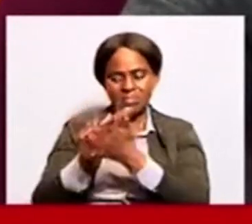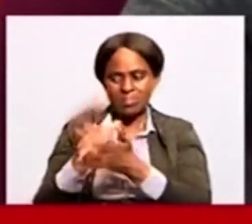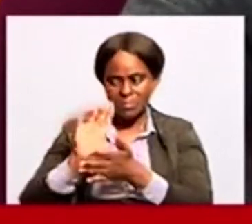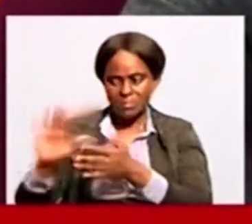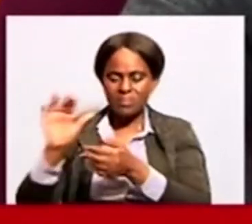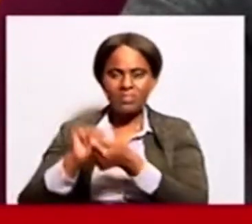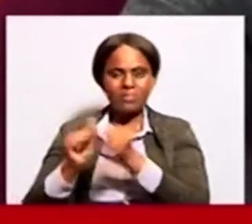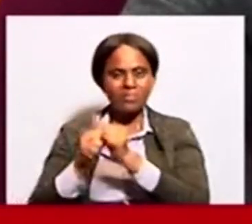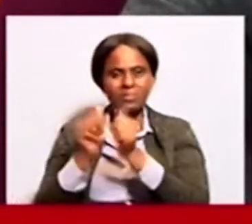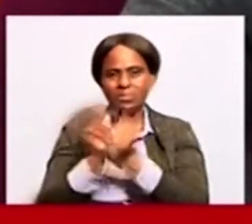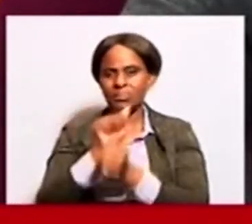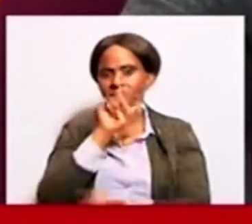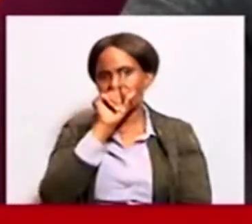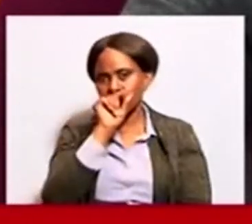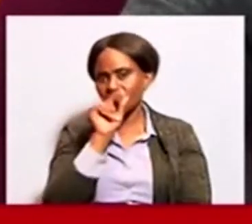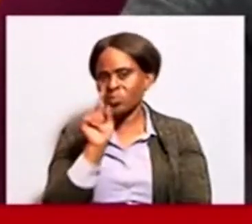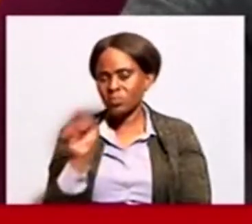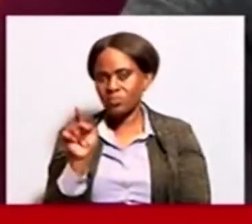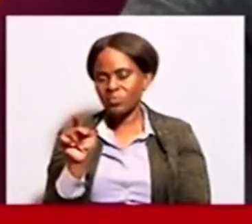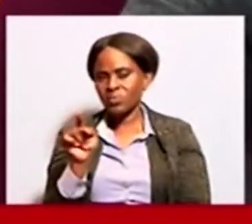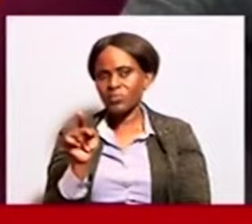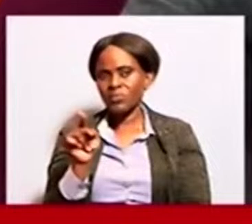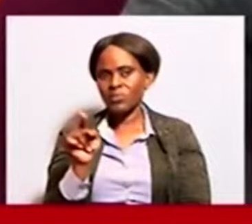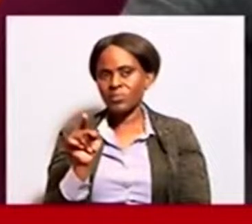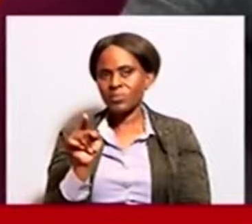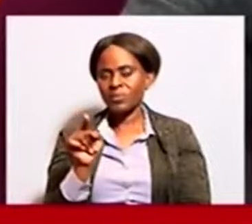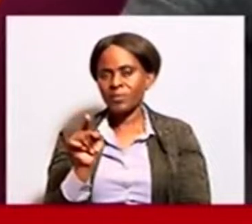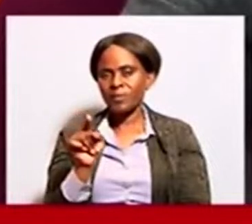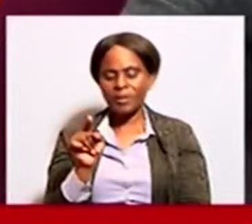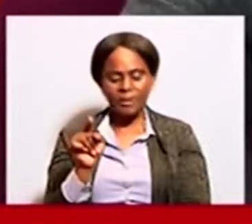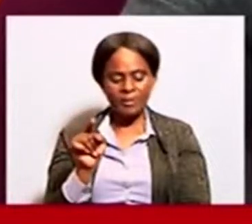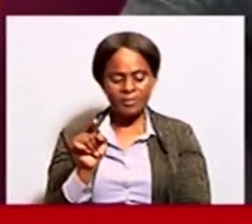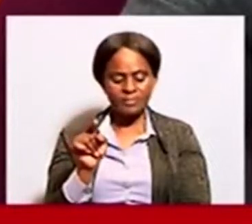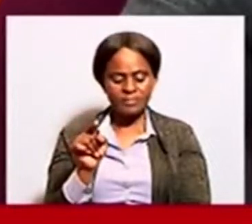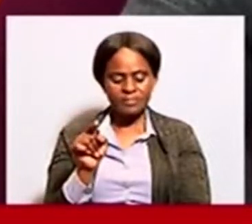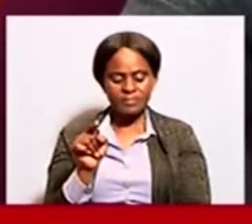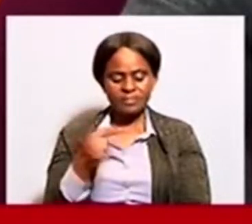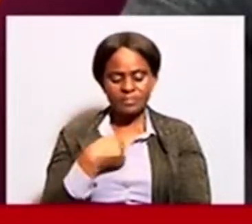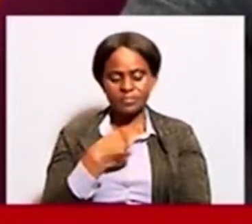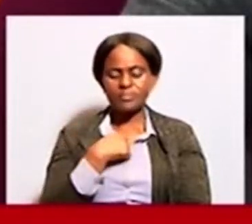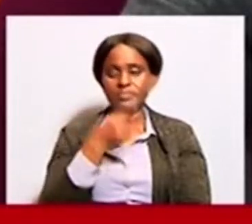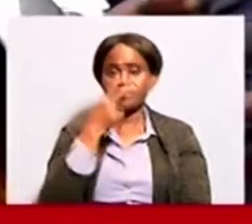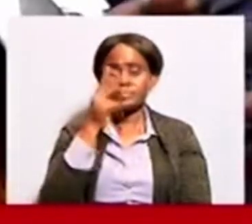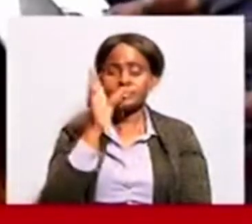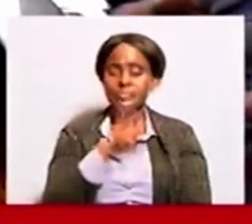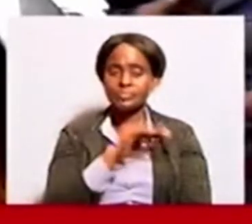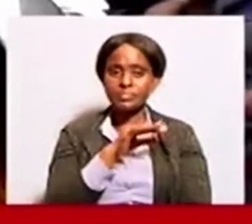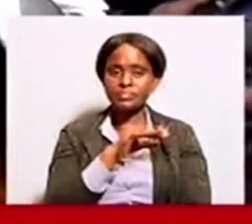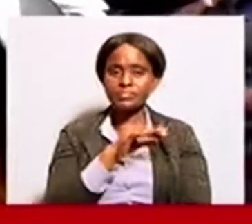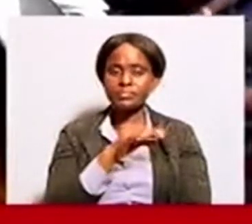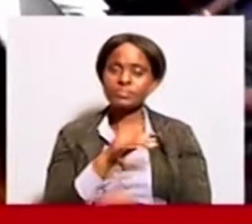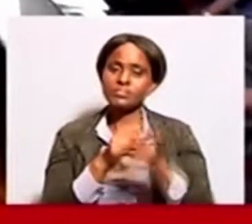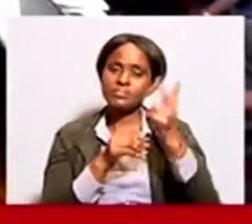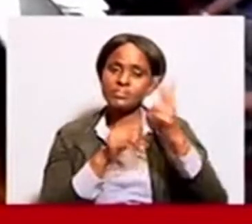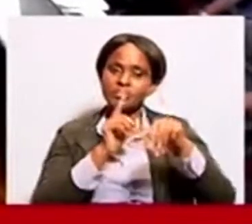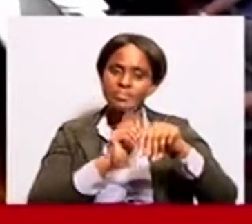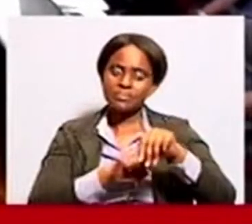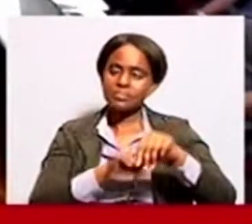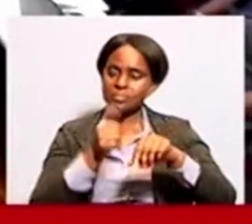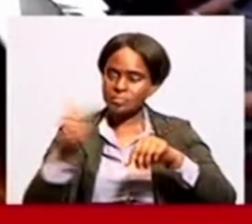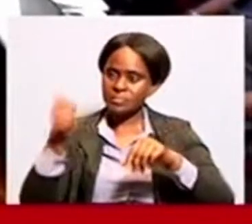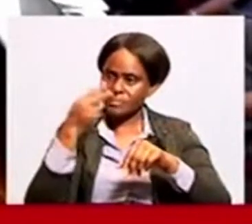problem with the Attorney General? Because I've seen on 2 occasions him